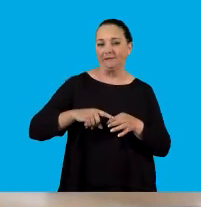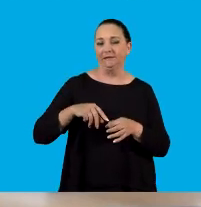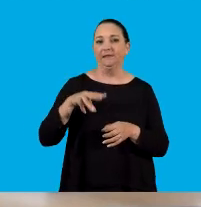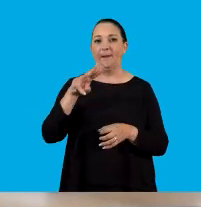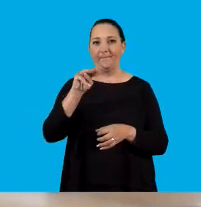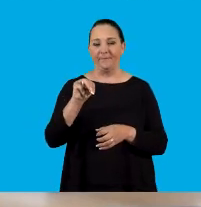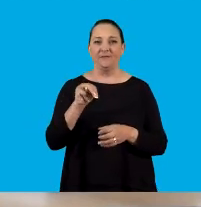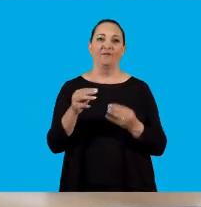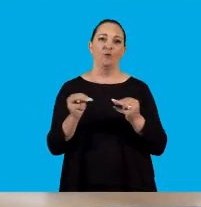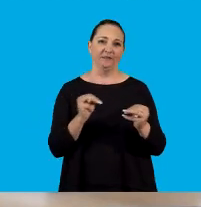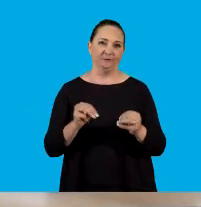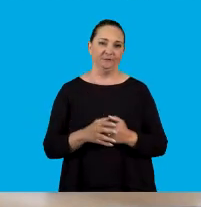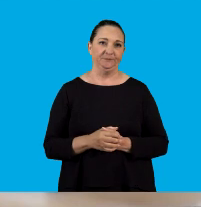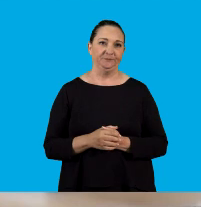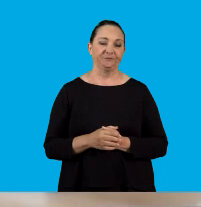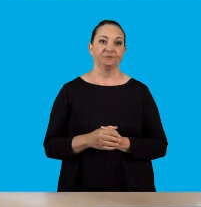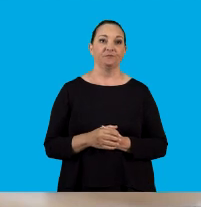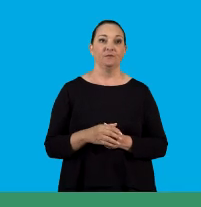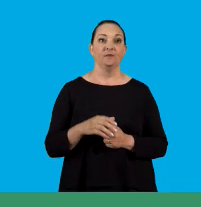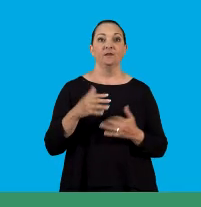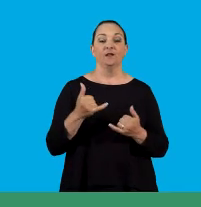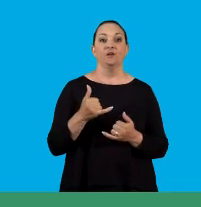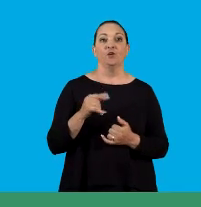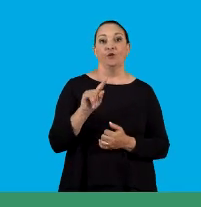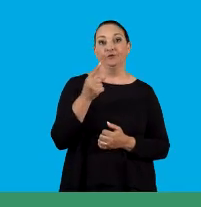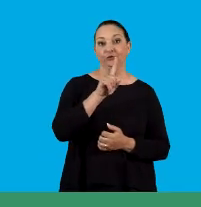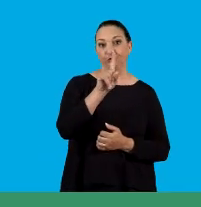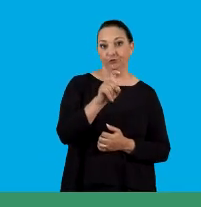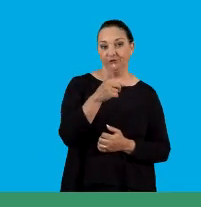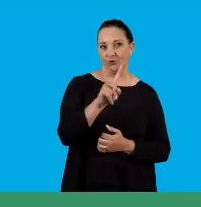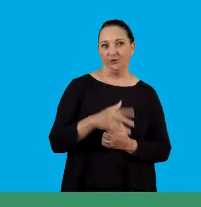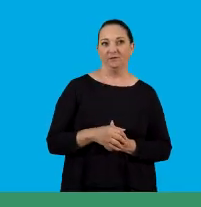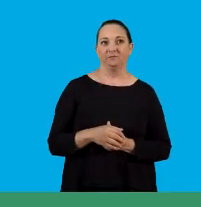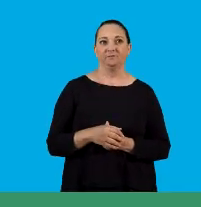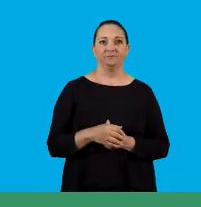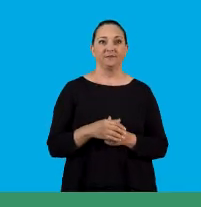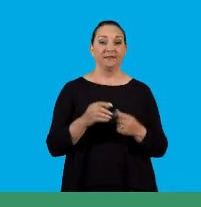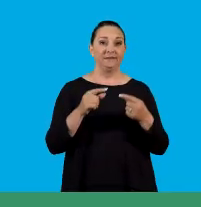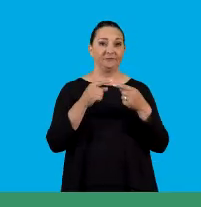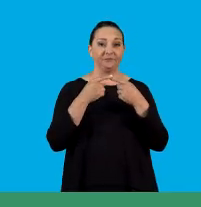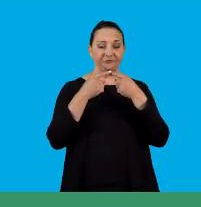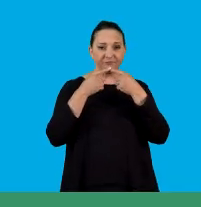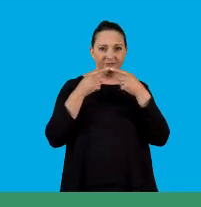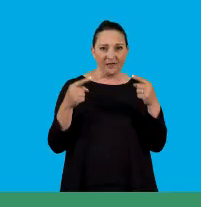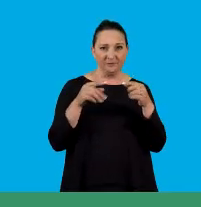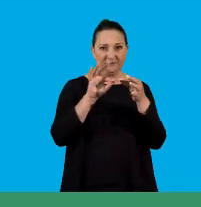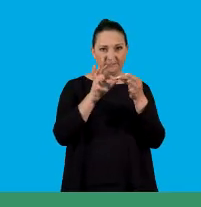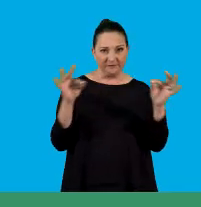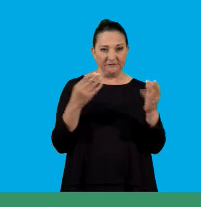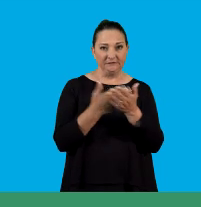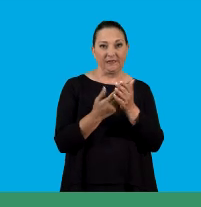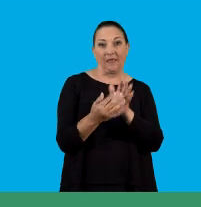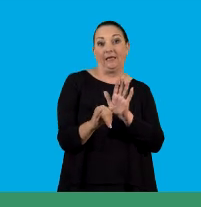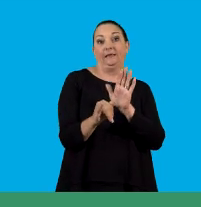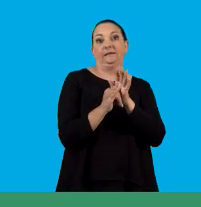first question or assessment we have is on identifying the statements from